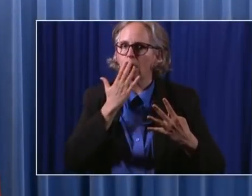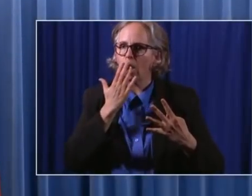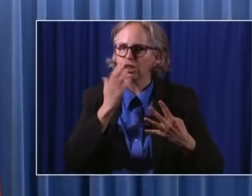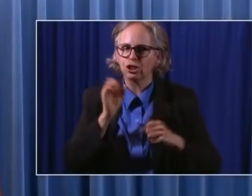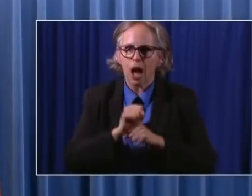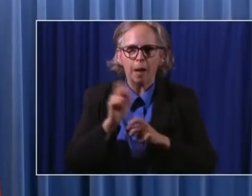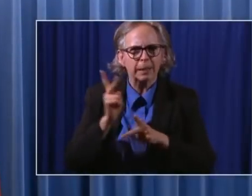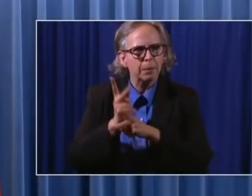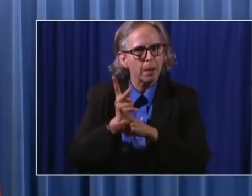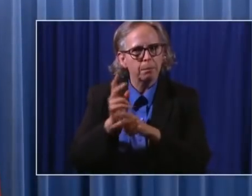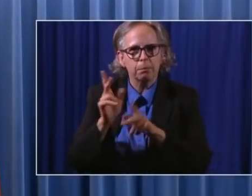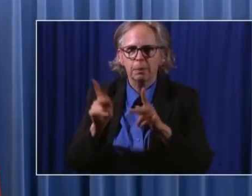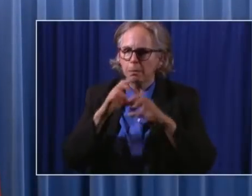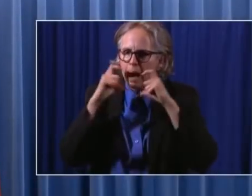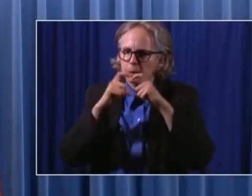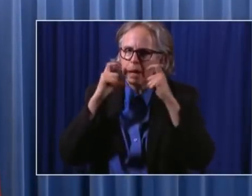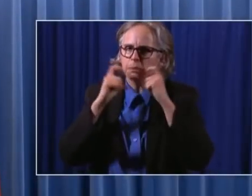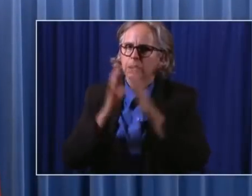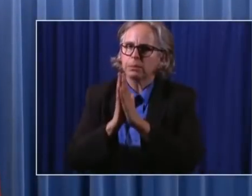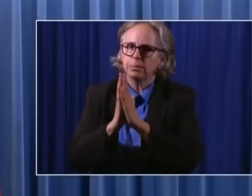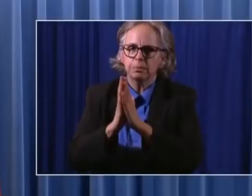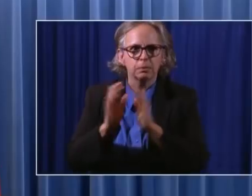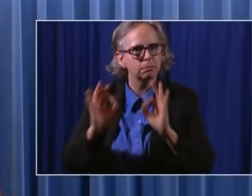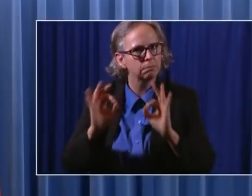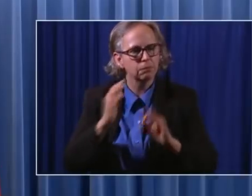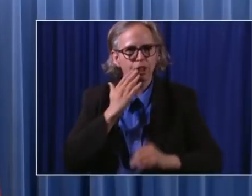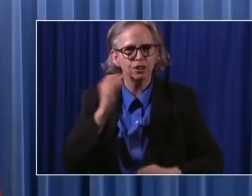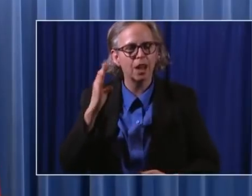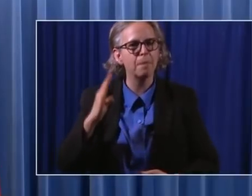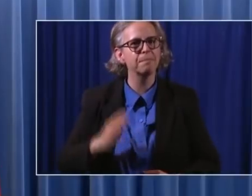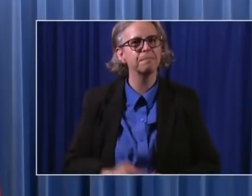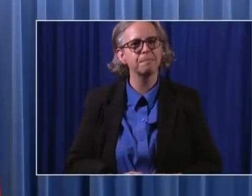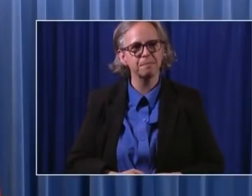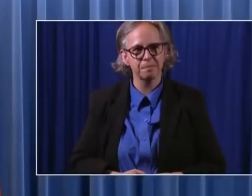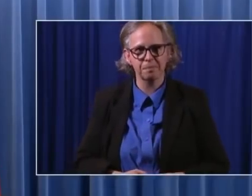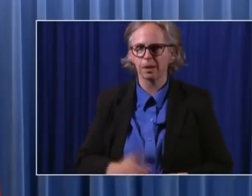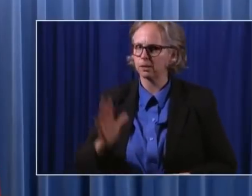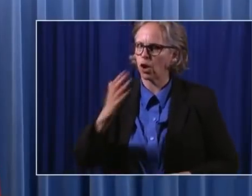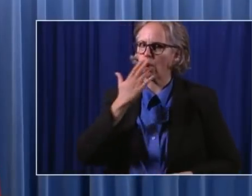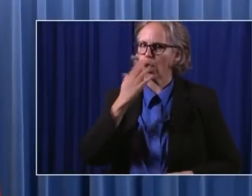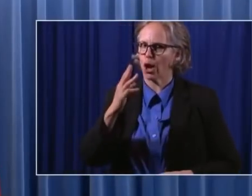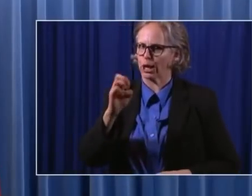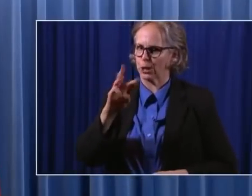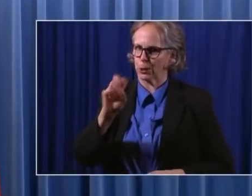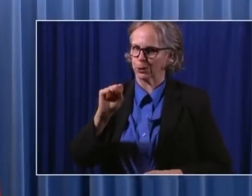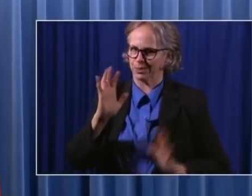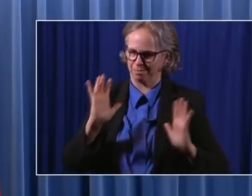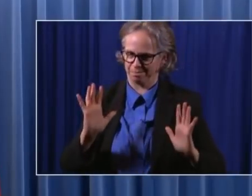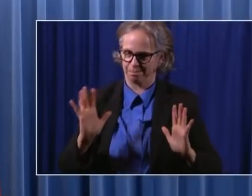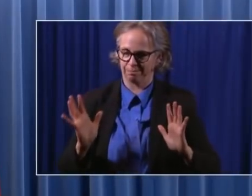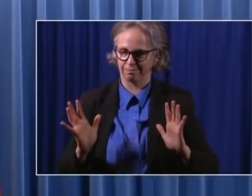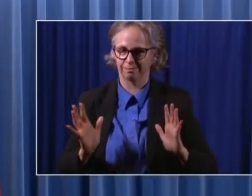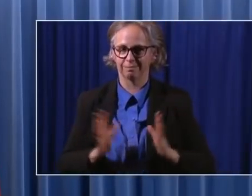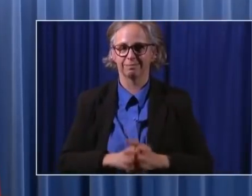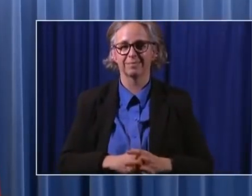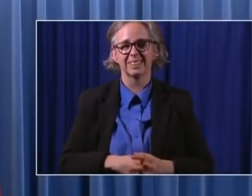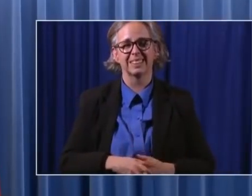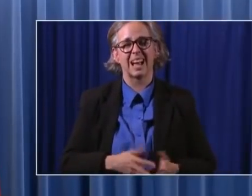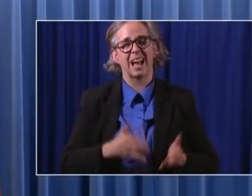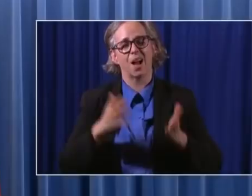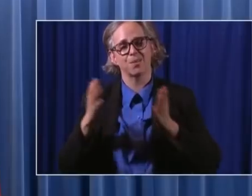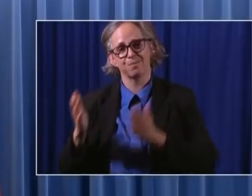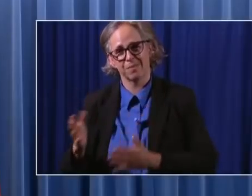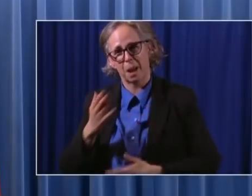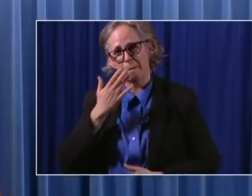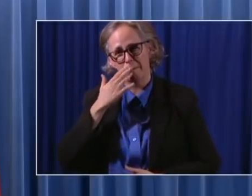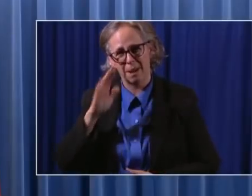masks. But that is the new, that's the good news. We have bad news as well. But